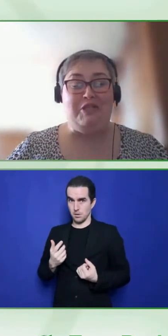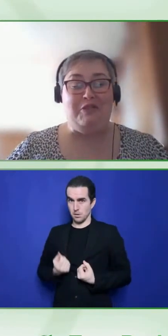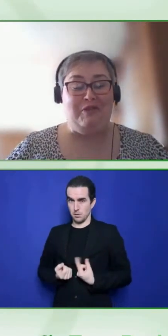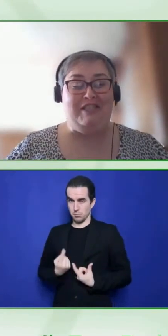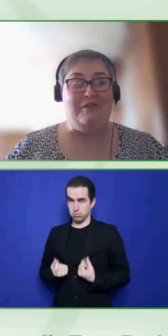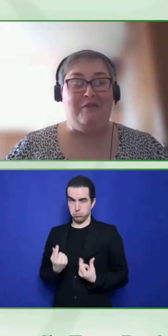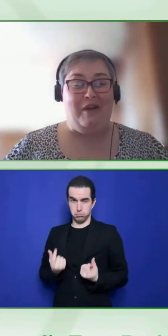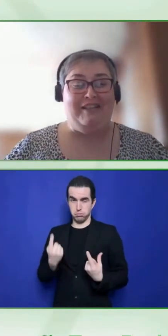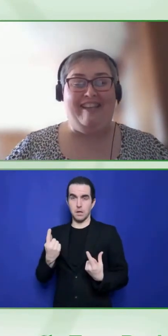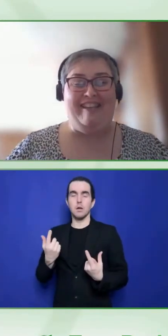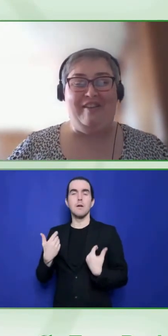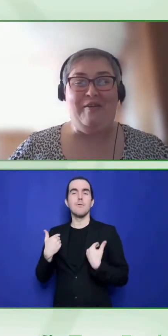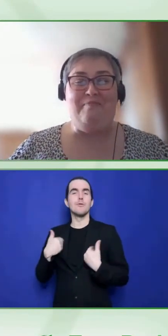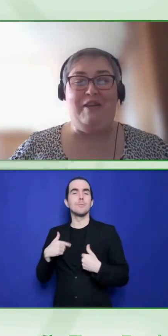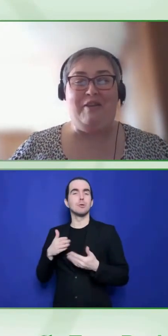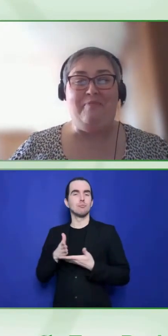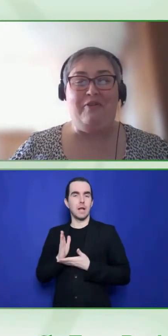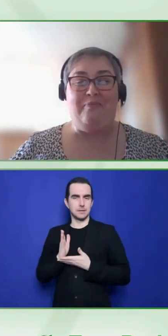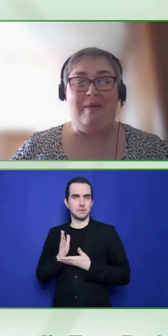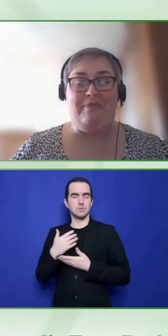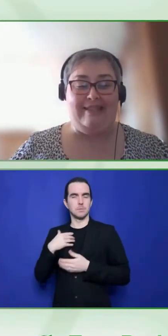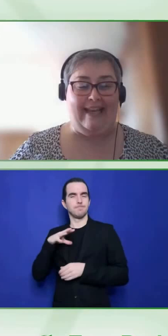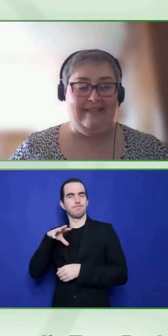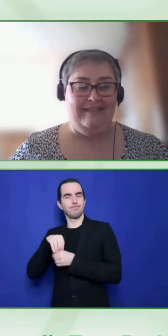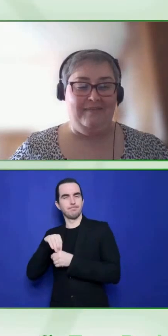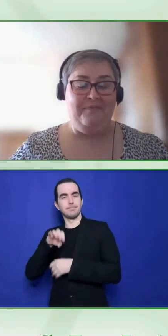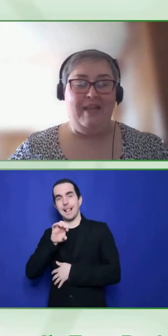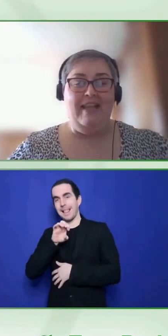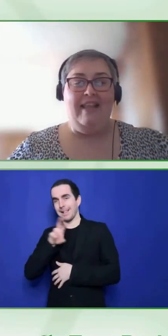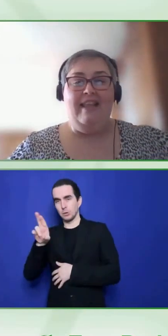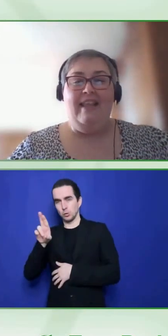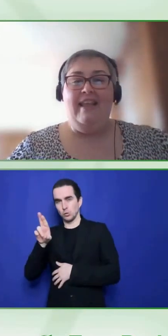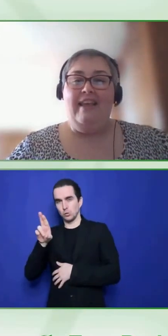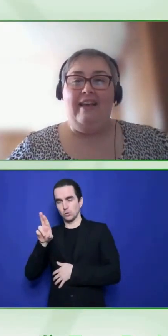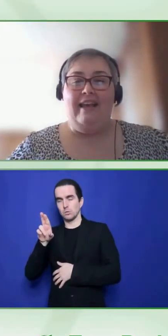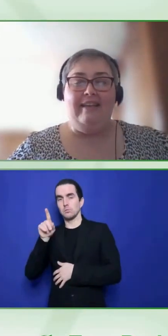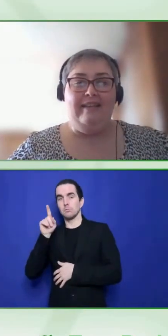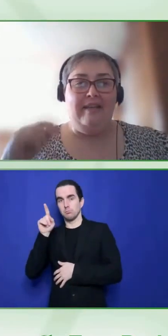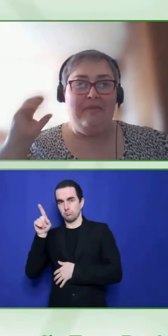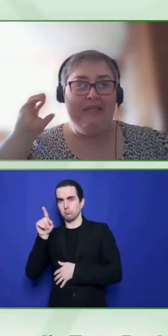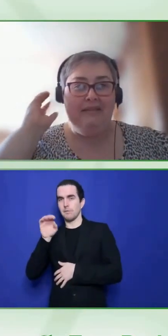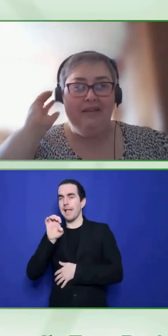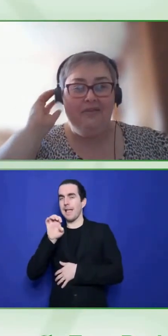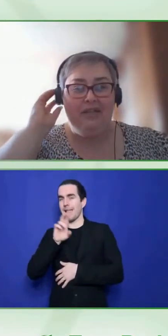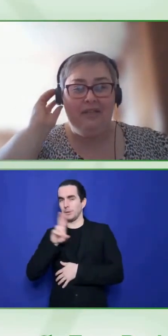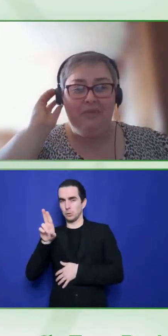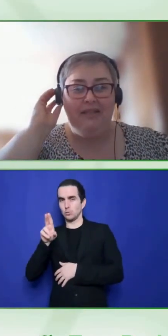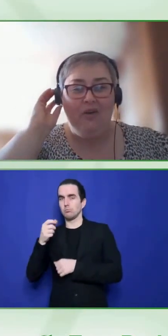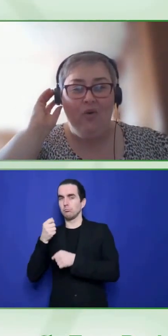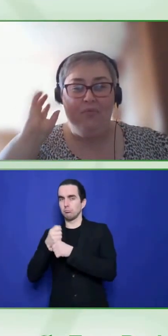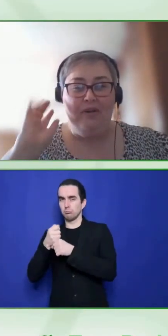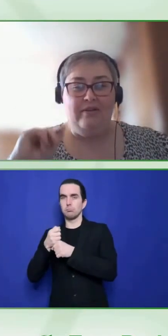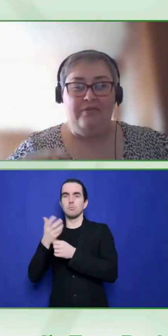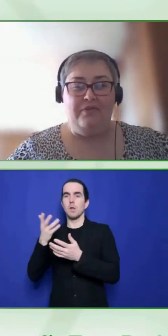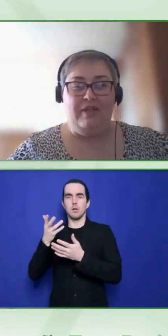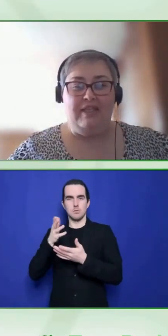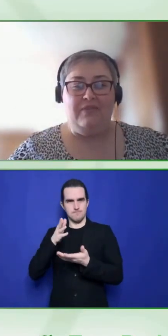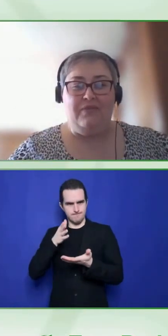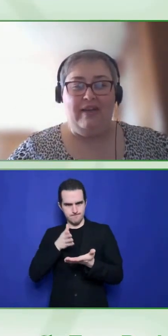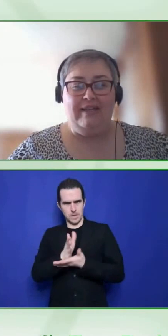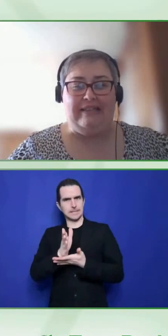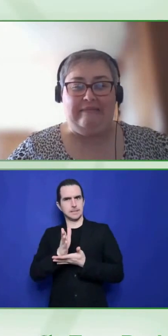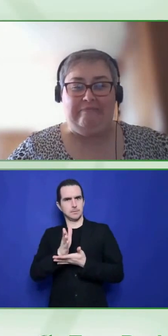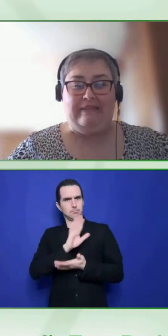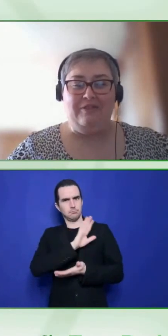Union, which is already quite a big number of member states. I can hear myself a little bit. I hope everything